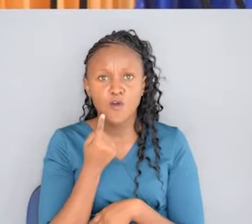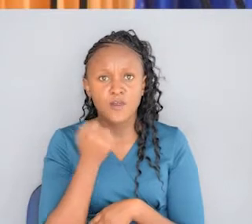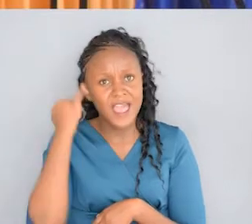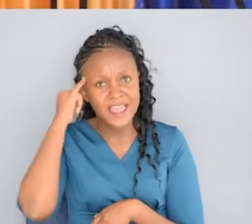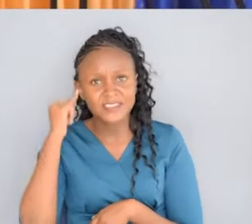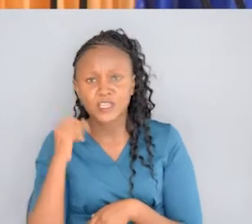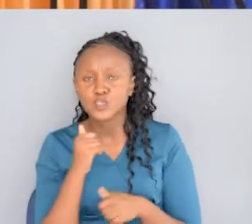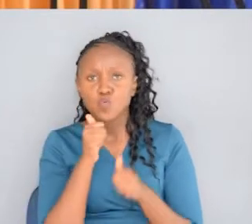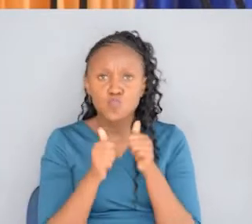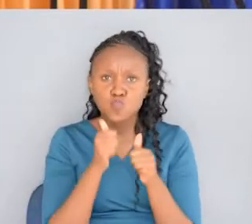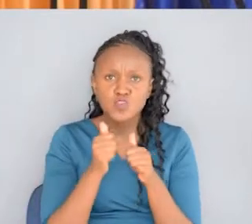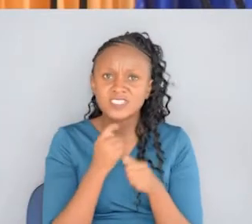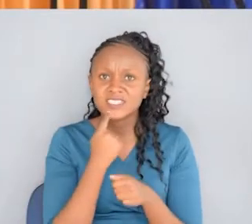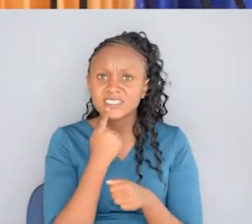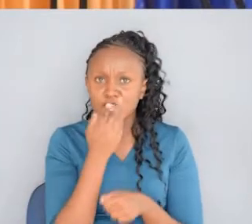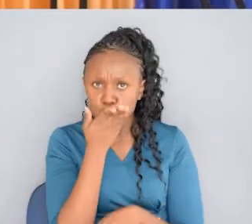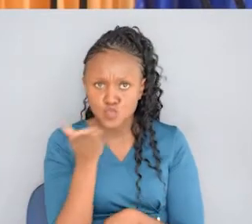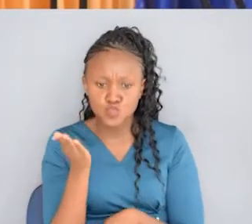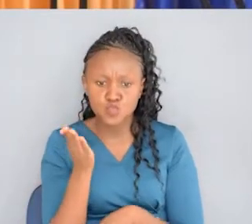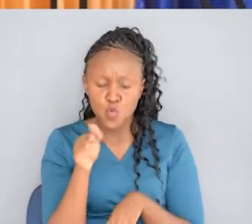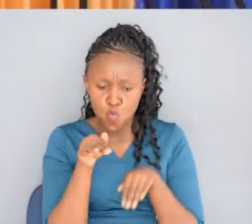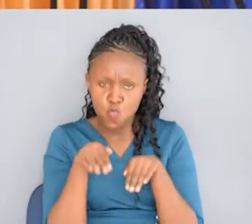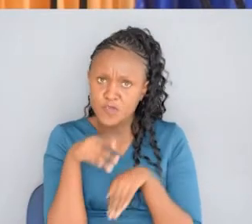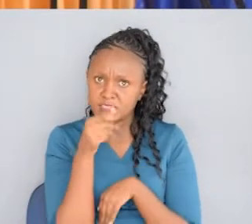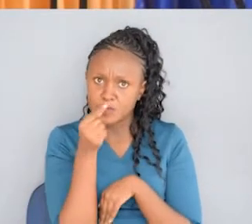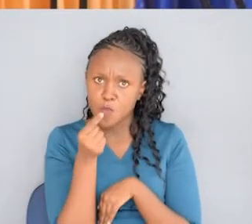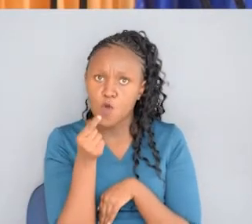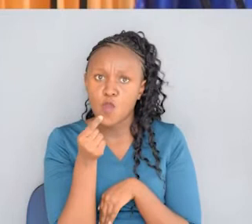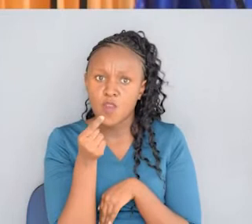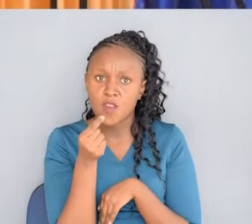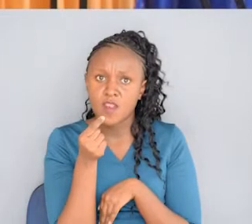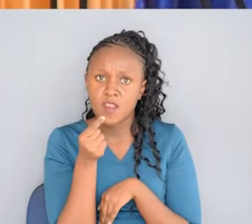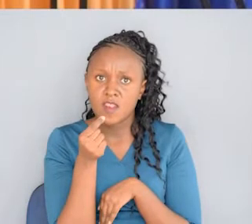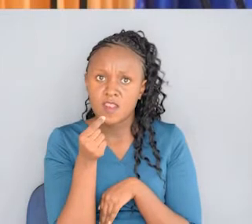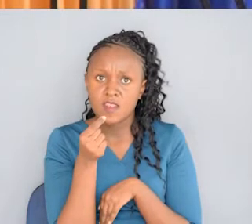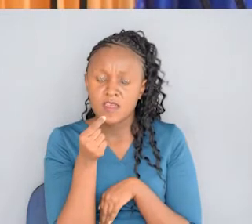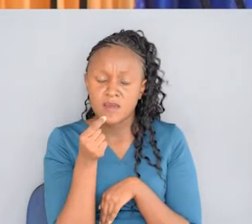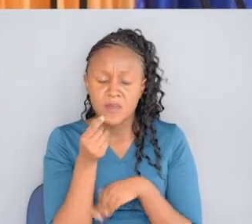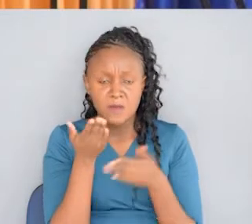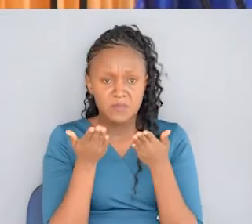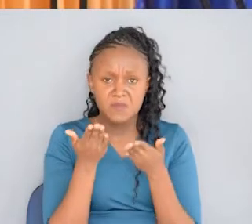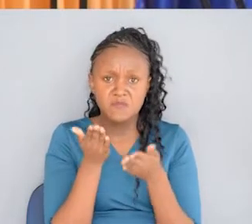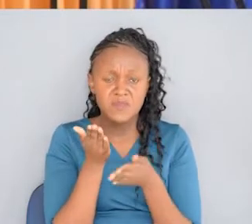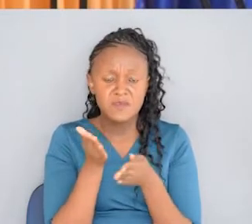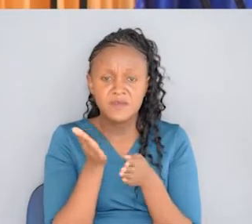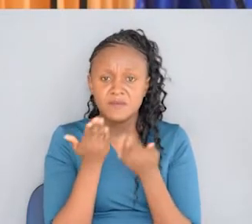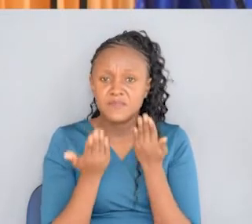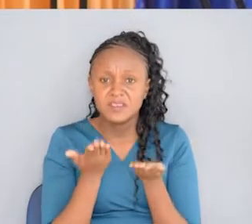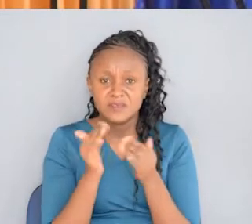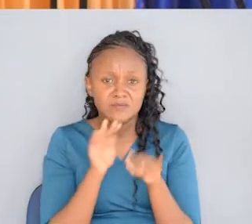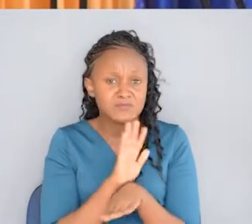little while, I'll pray in an hour. First I must attend to this or that. Such